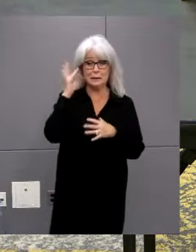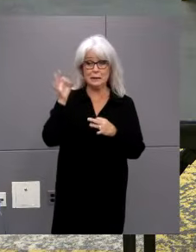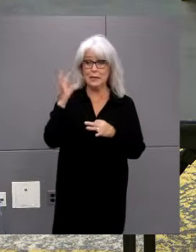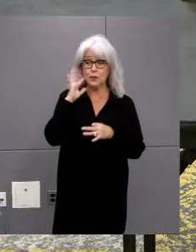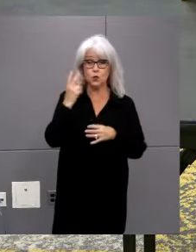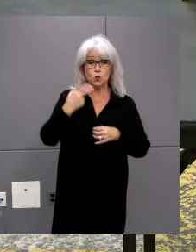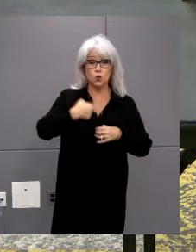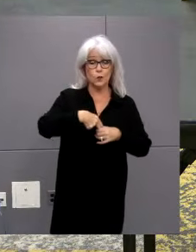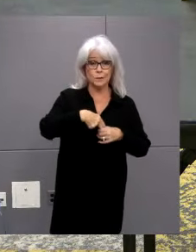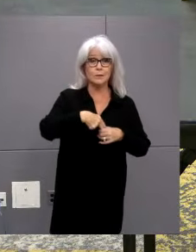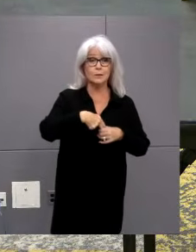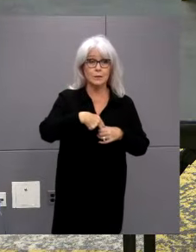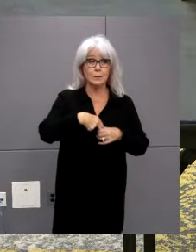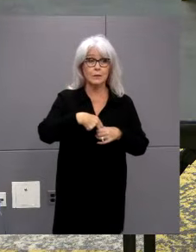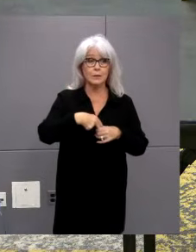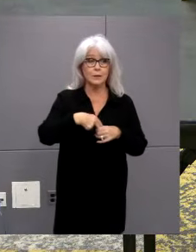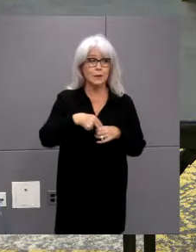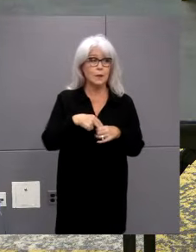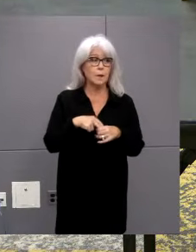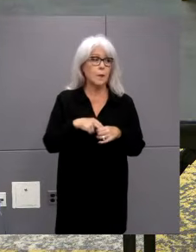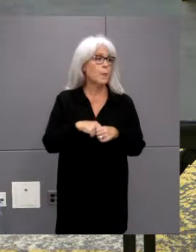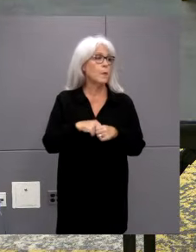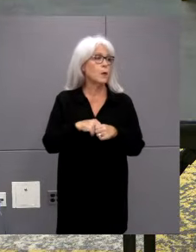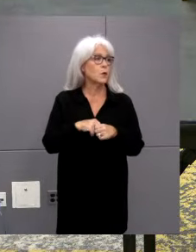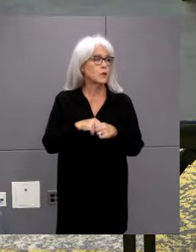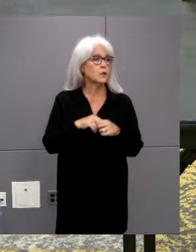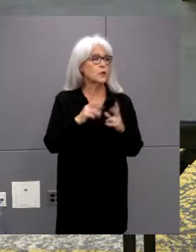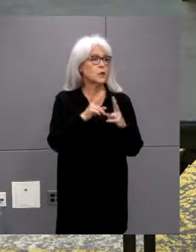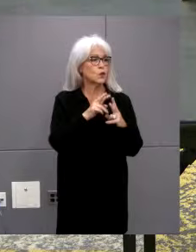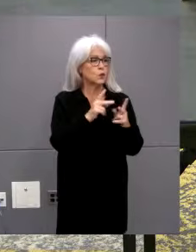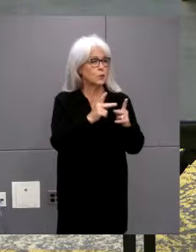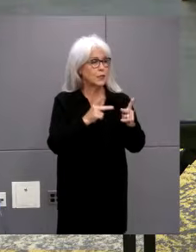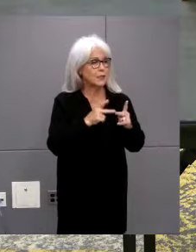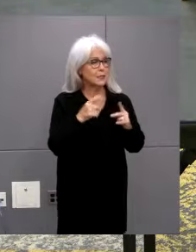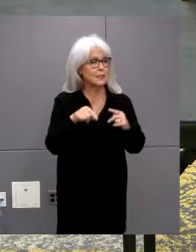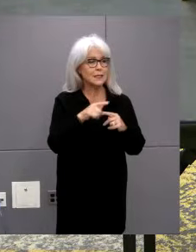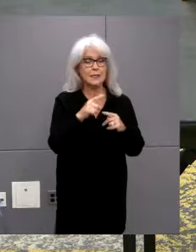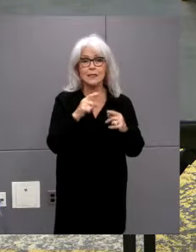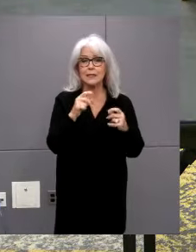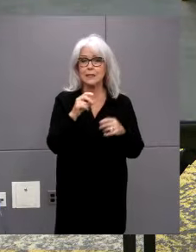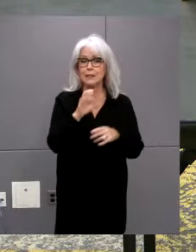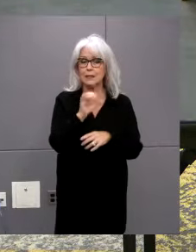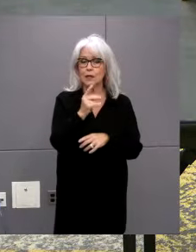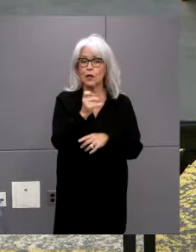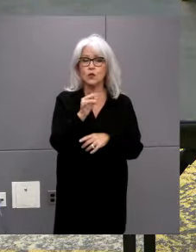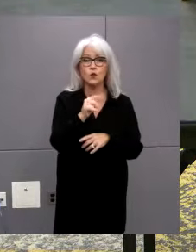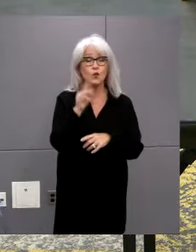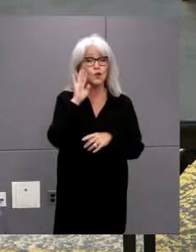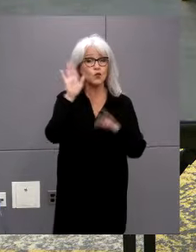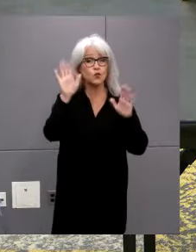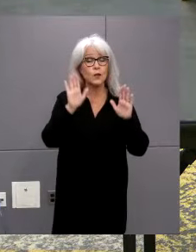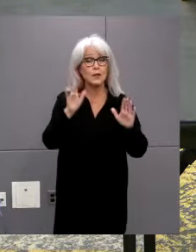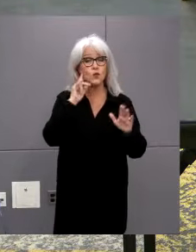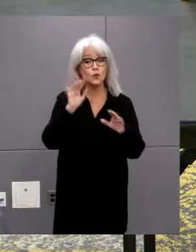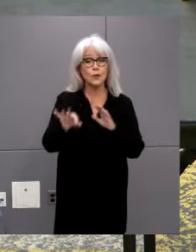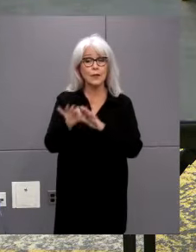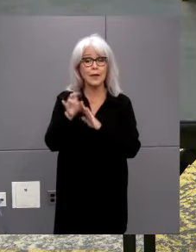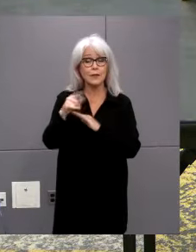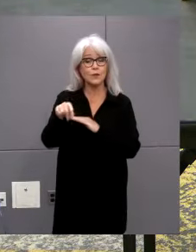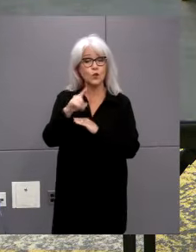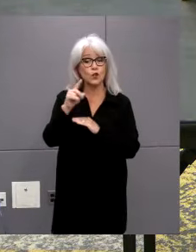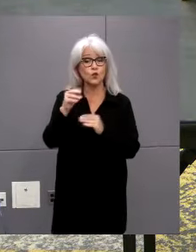a true place, and this council is a great opportunity to let the student be